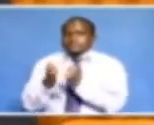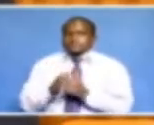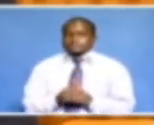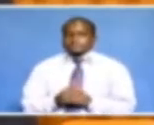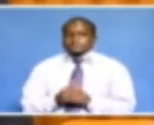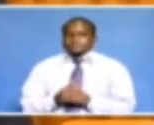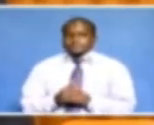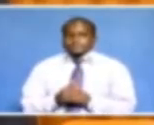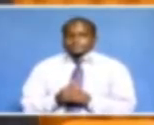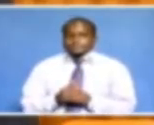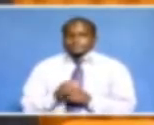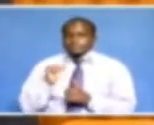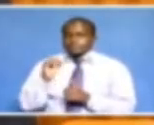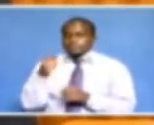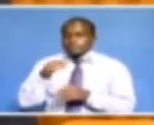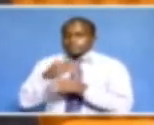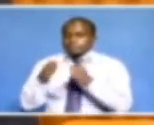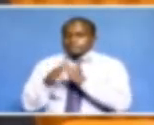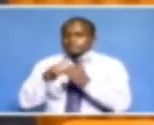So we are building what we call the